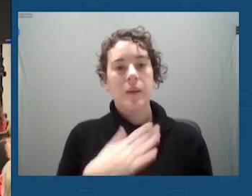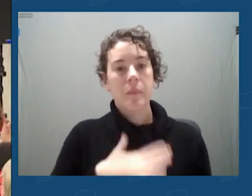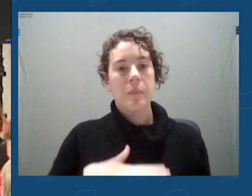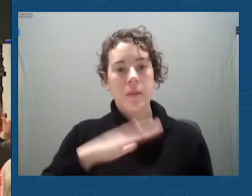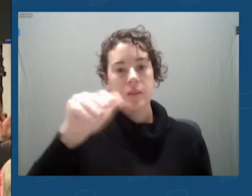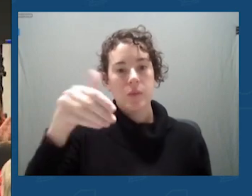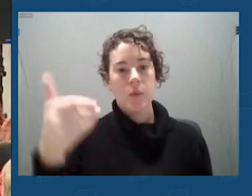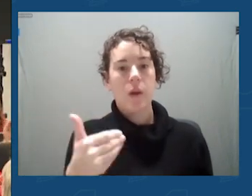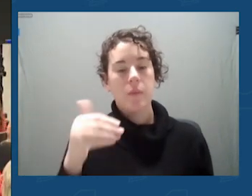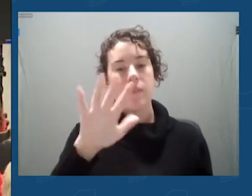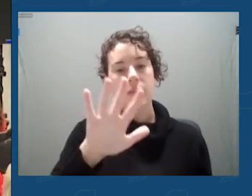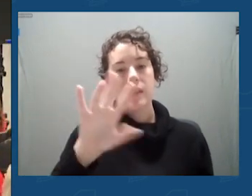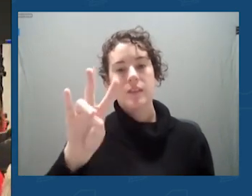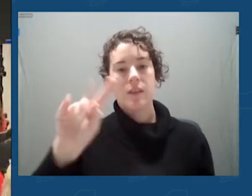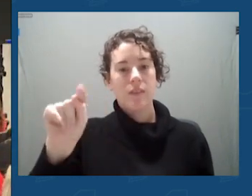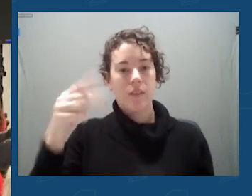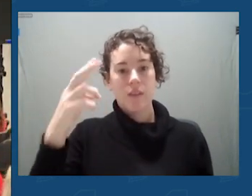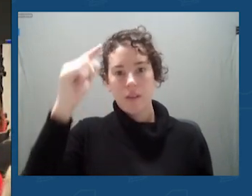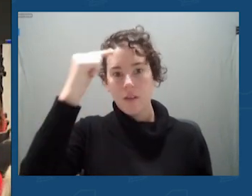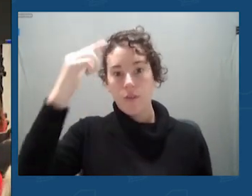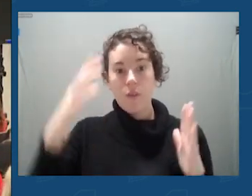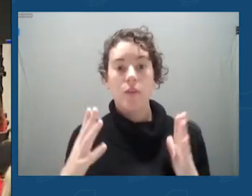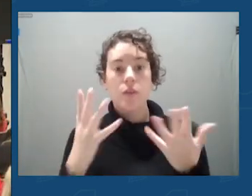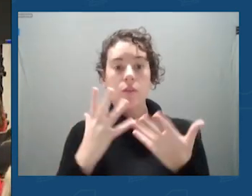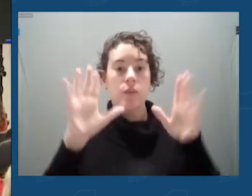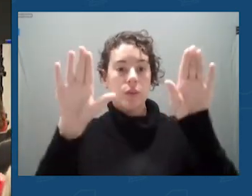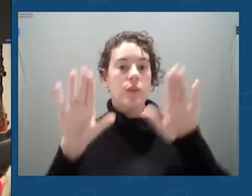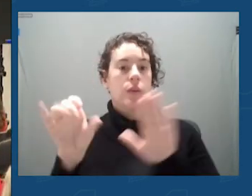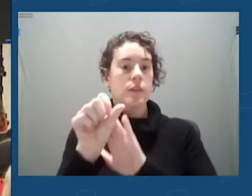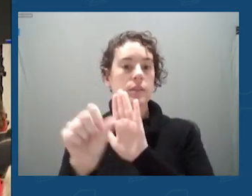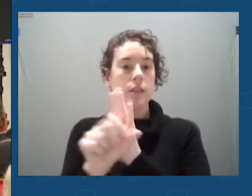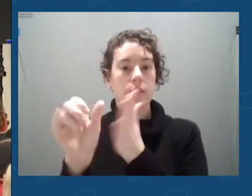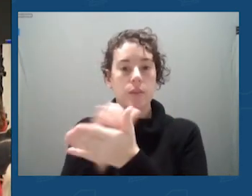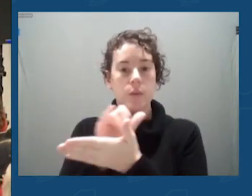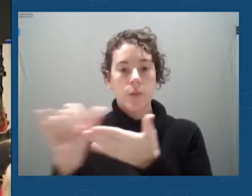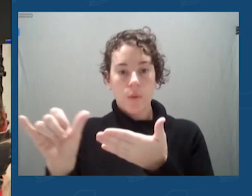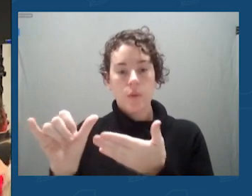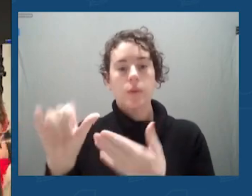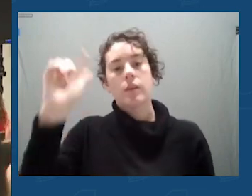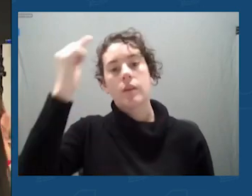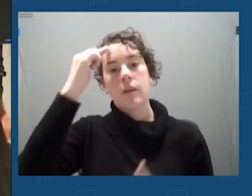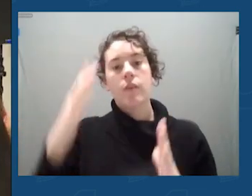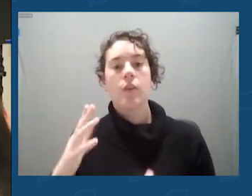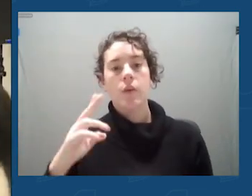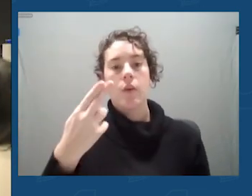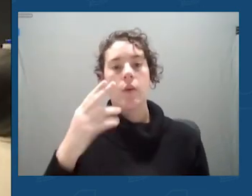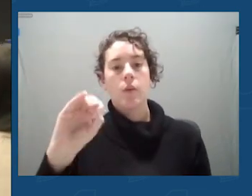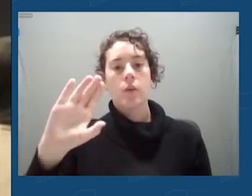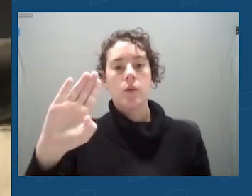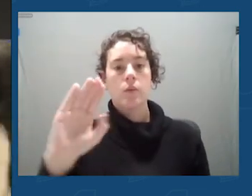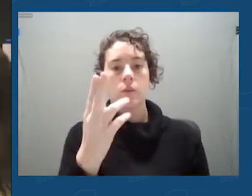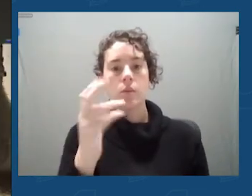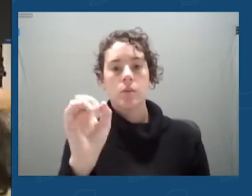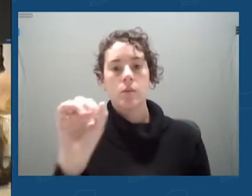welcome the 57th Governor of the great state of New York, Governor Kathy Hochul.